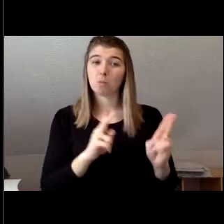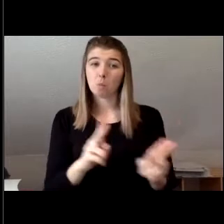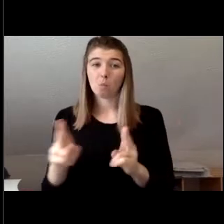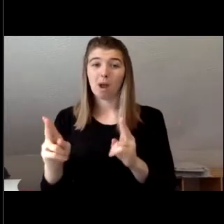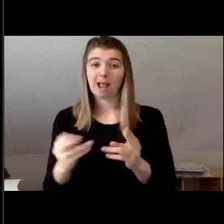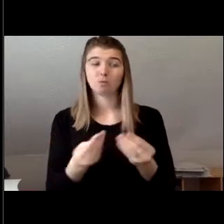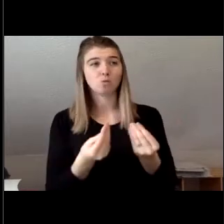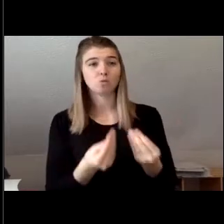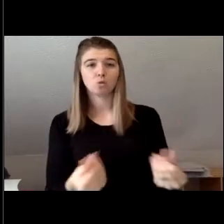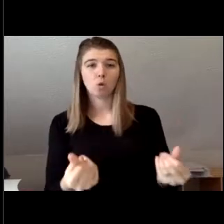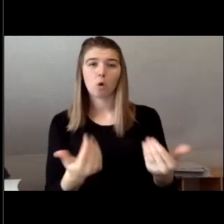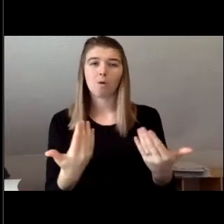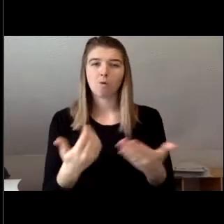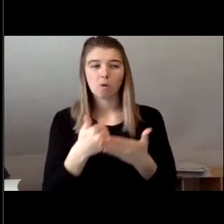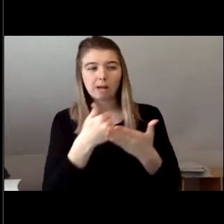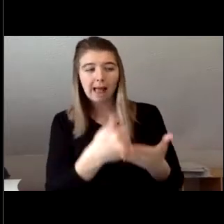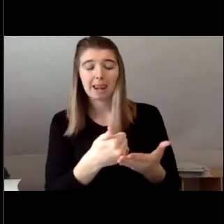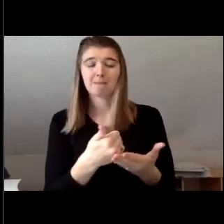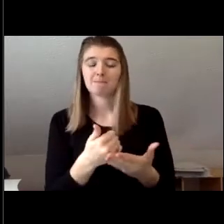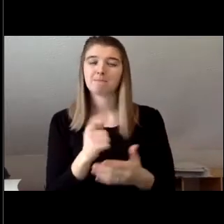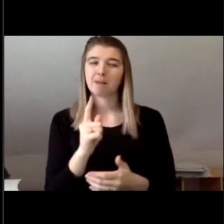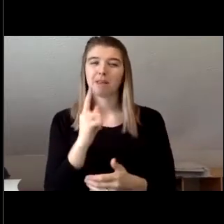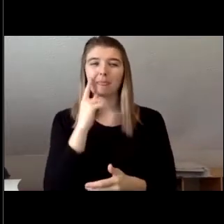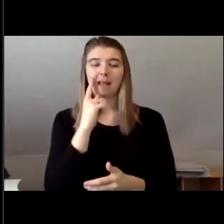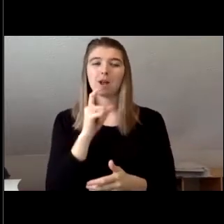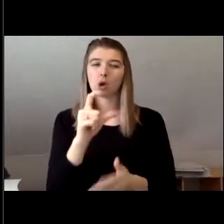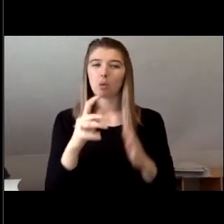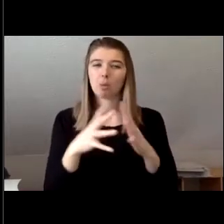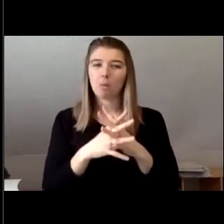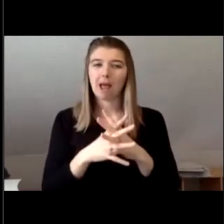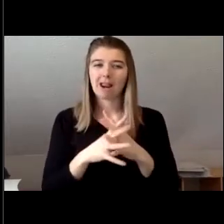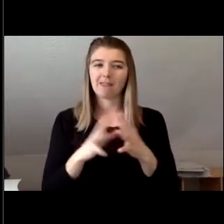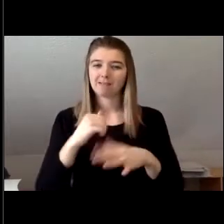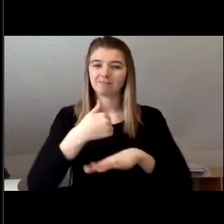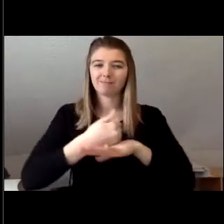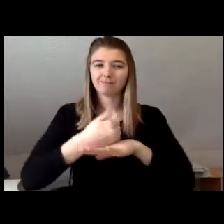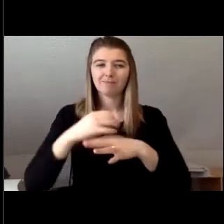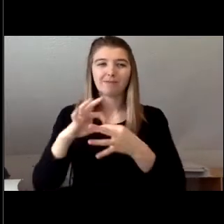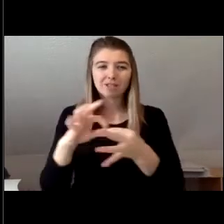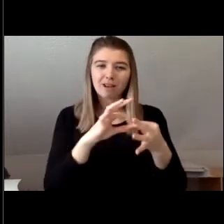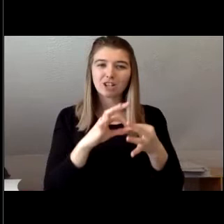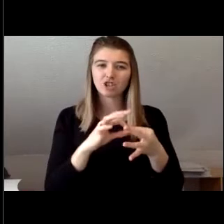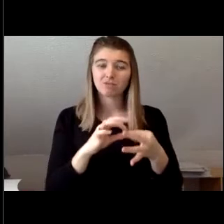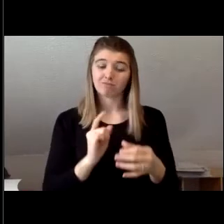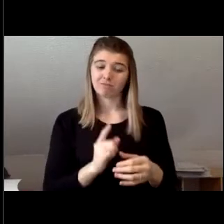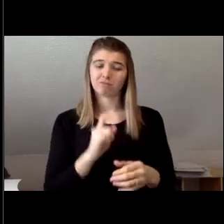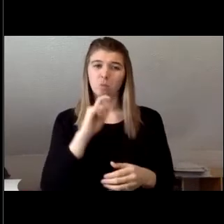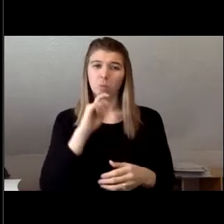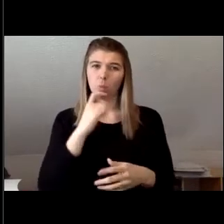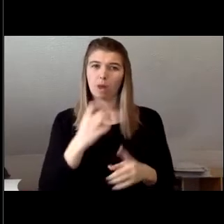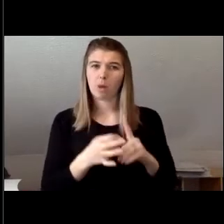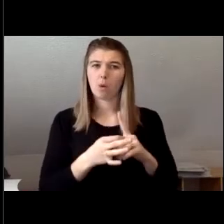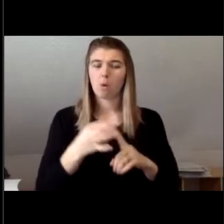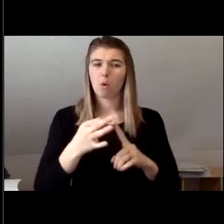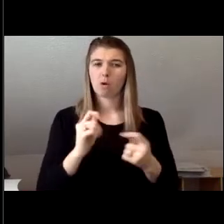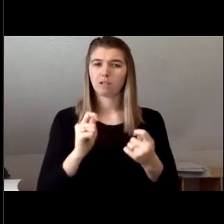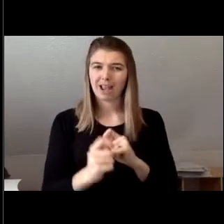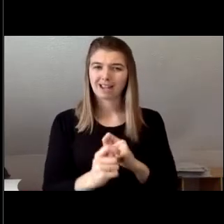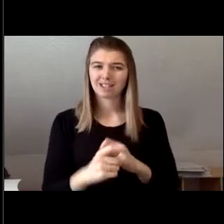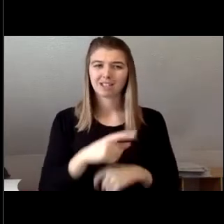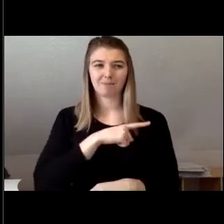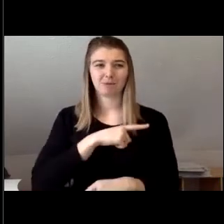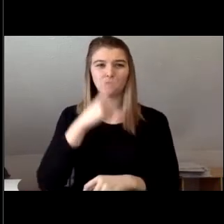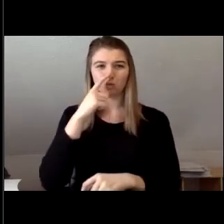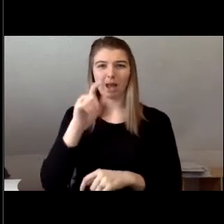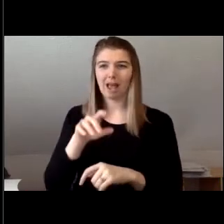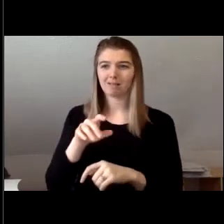Chemistry Federation is a real instrument for change. You're able to connect with one another, share best practice, and also reach out to one another